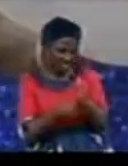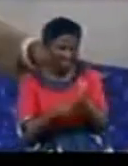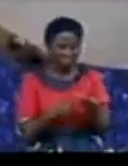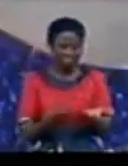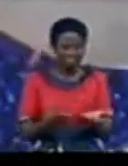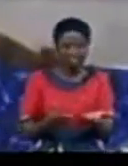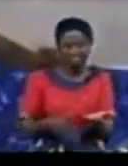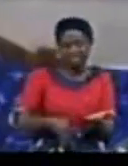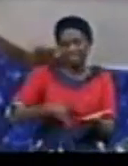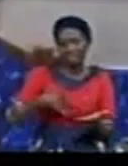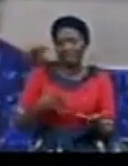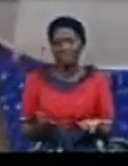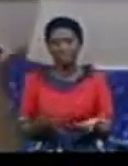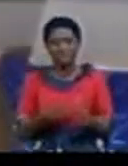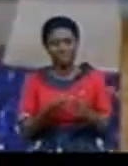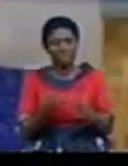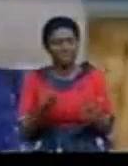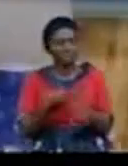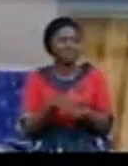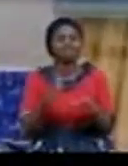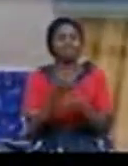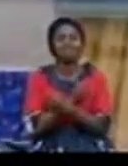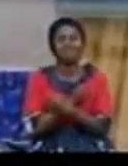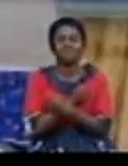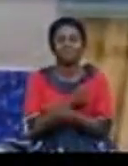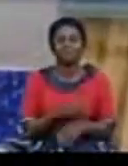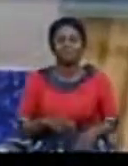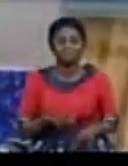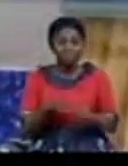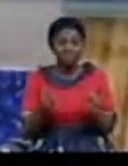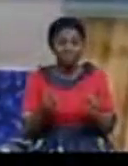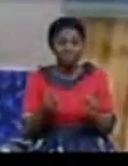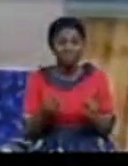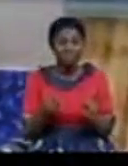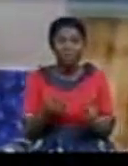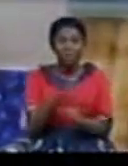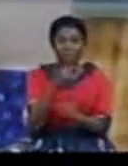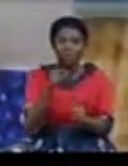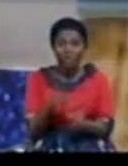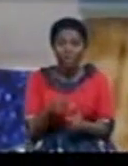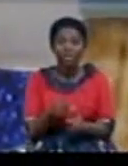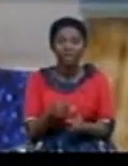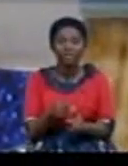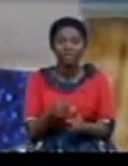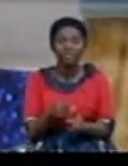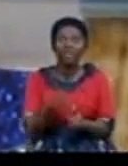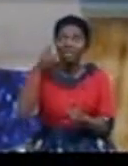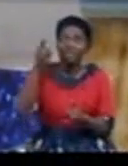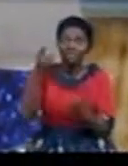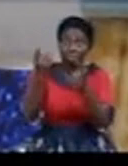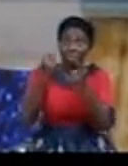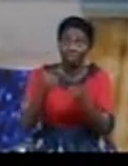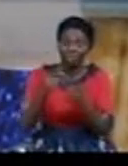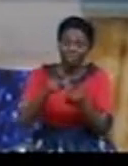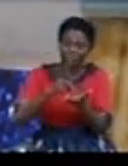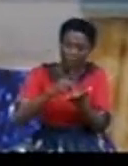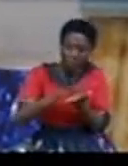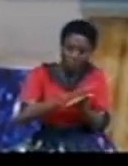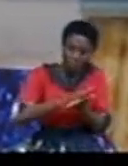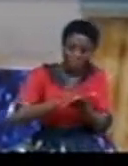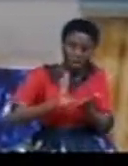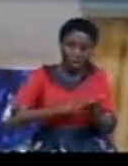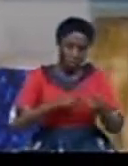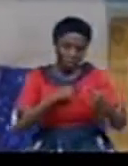But then when it comes in our heart and it purges our heart, and our life does